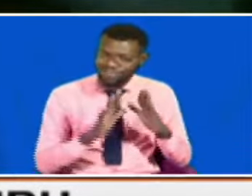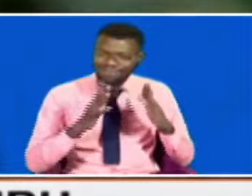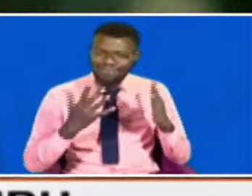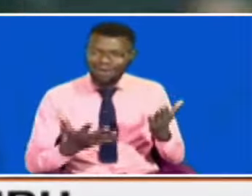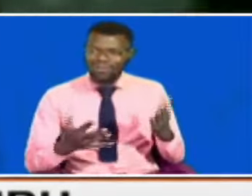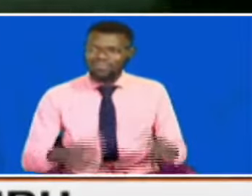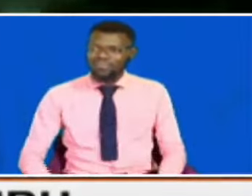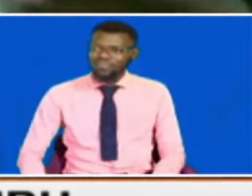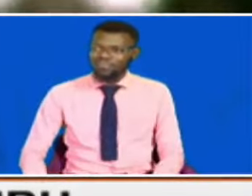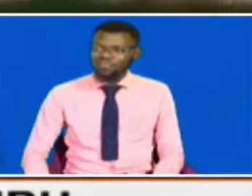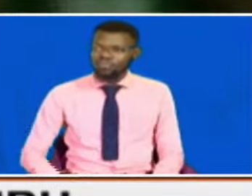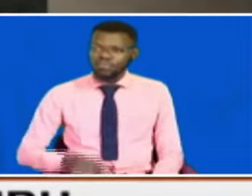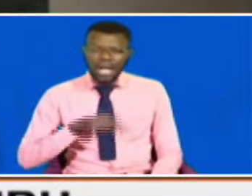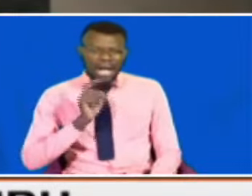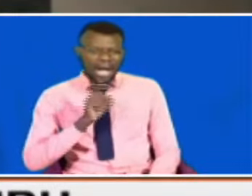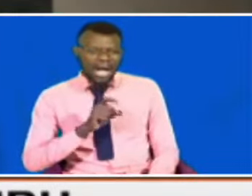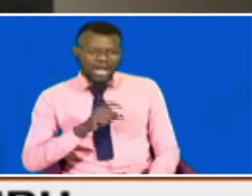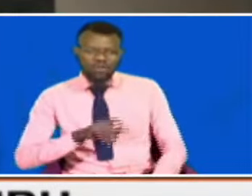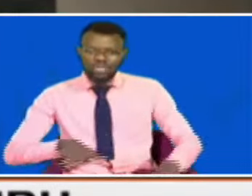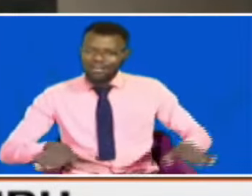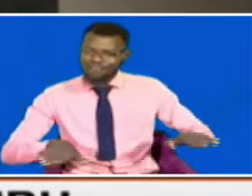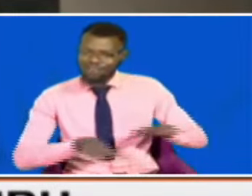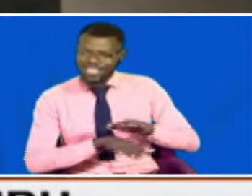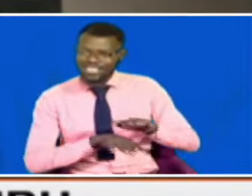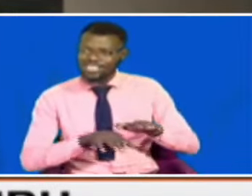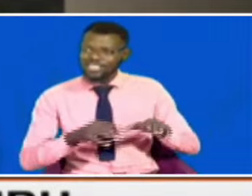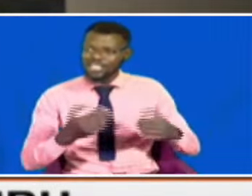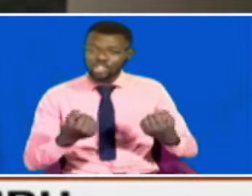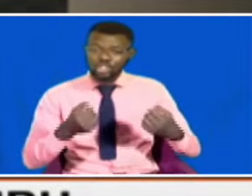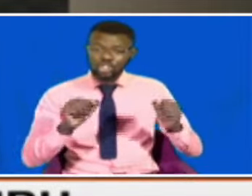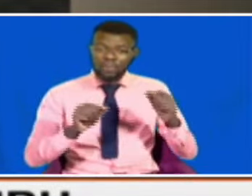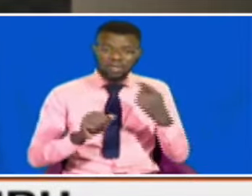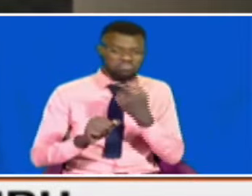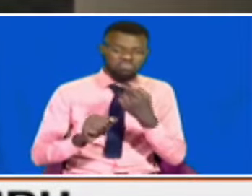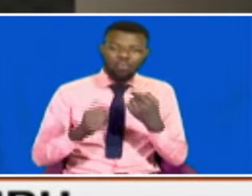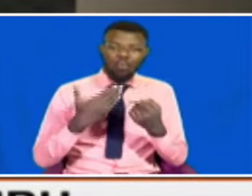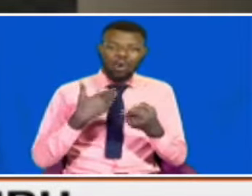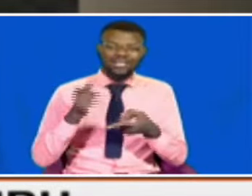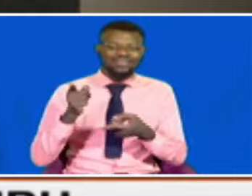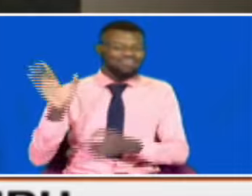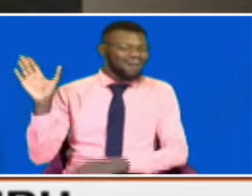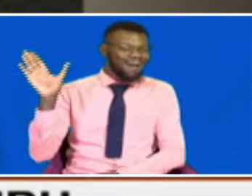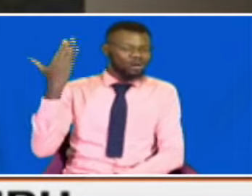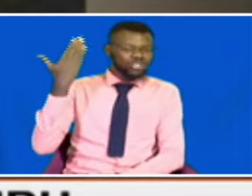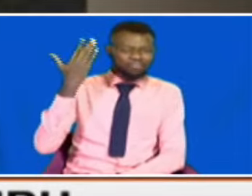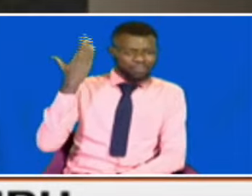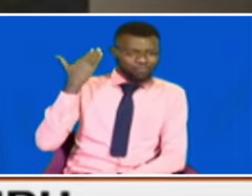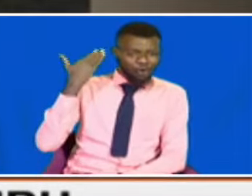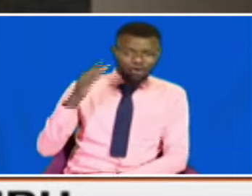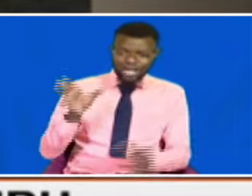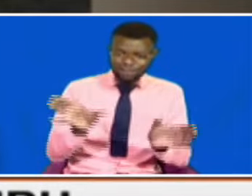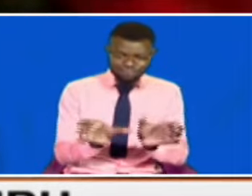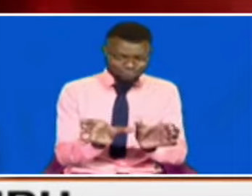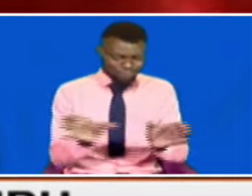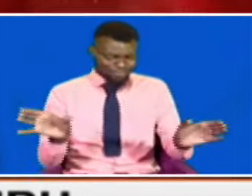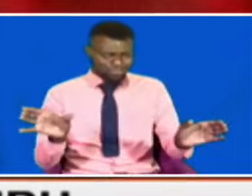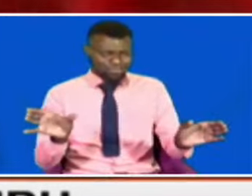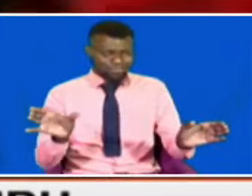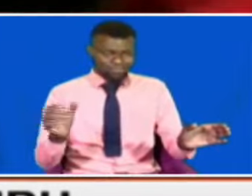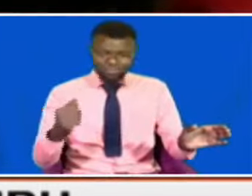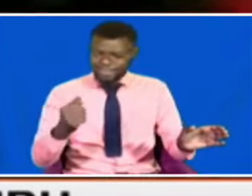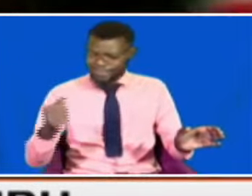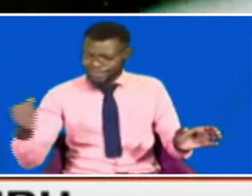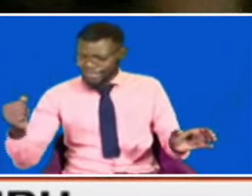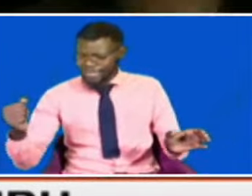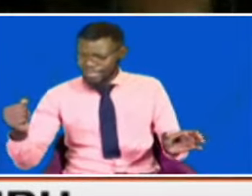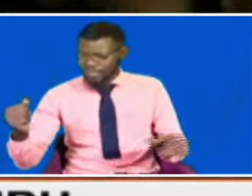then KANU party vice chairman Jaramogi Oginga Odinga. At that time, KANU was divided into two. On one side